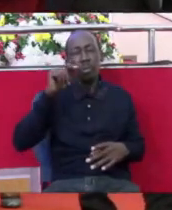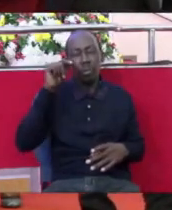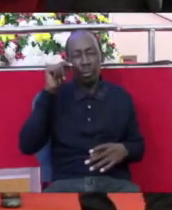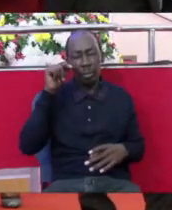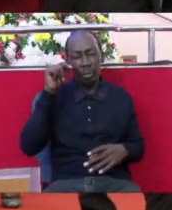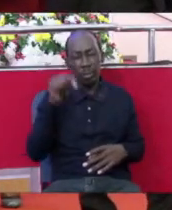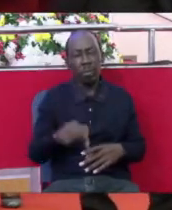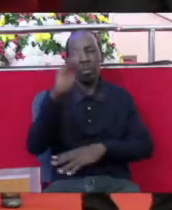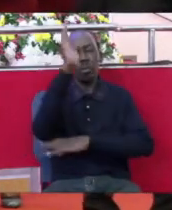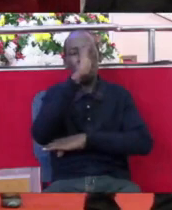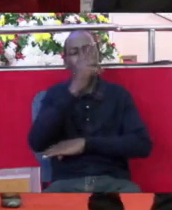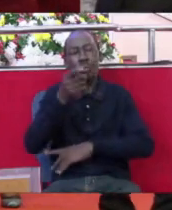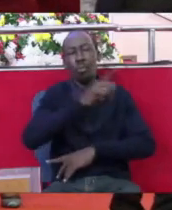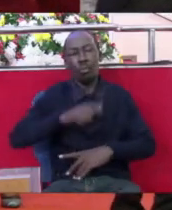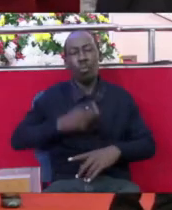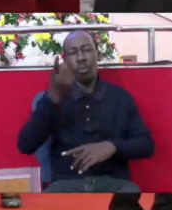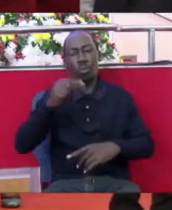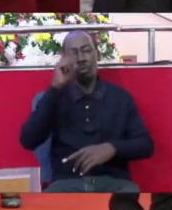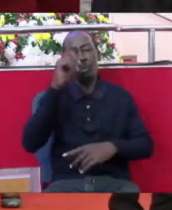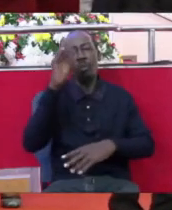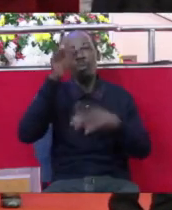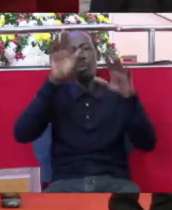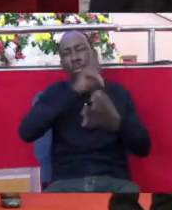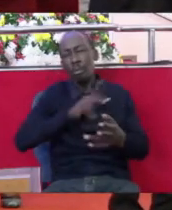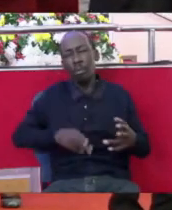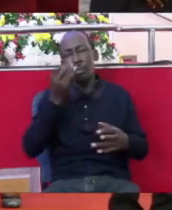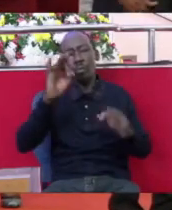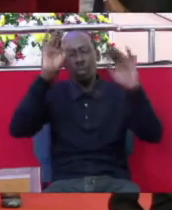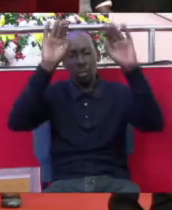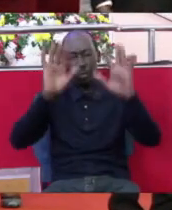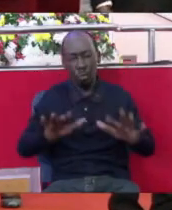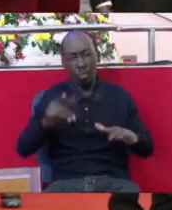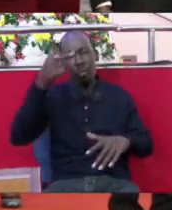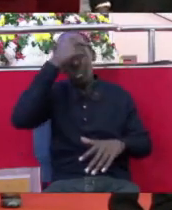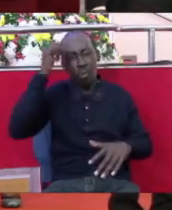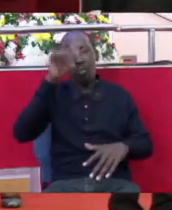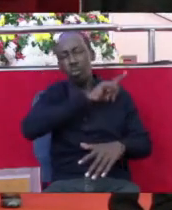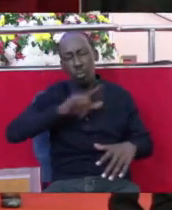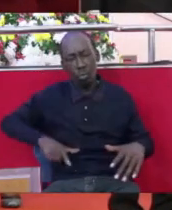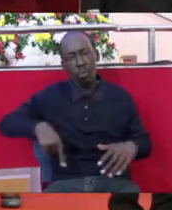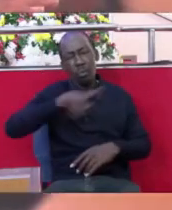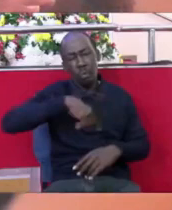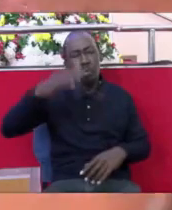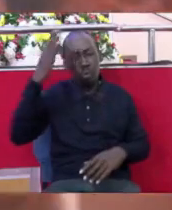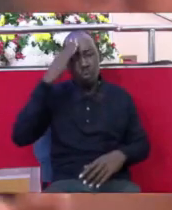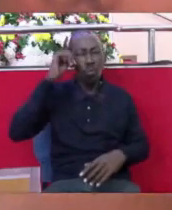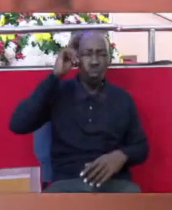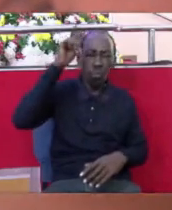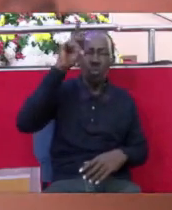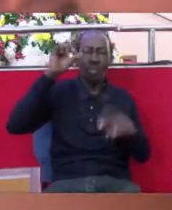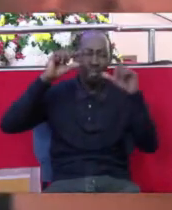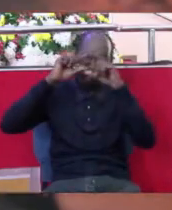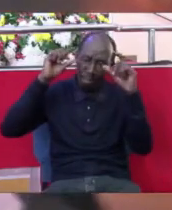This afternoon, Lord, we come to you, King of Glory. Because, Lord, we know that, Lord, you are the great I am, King of